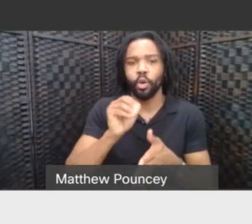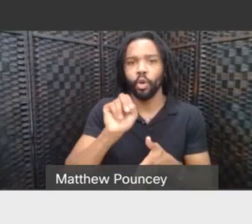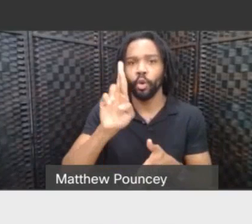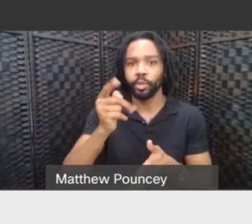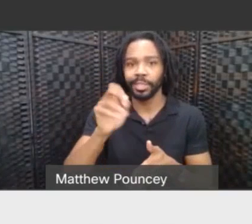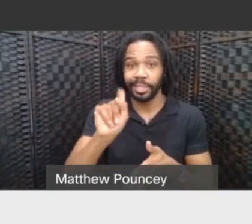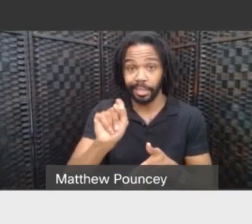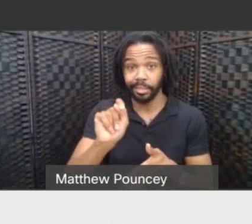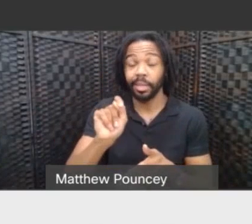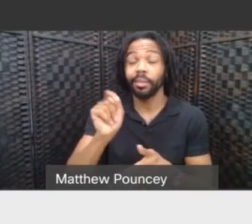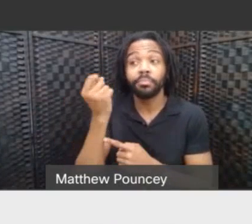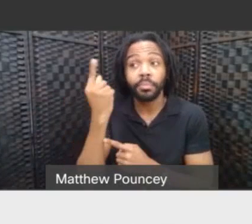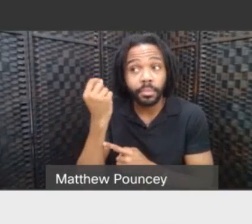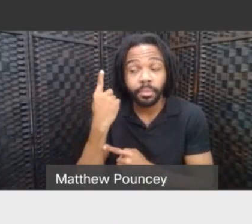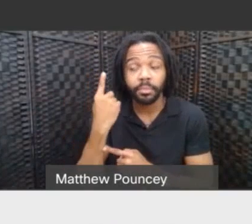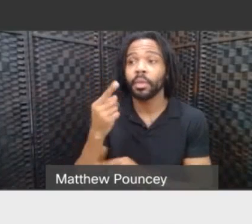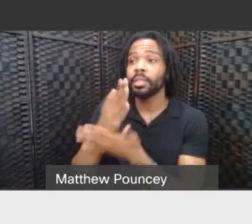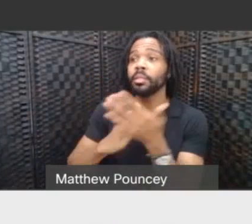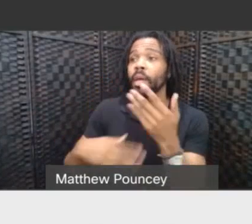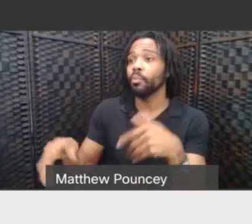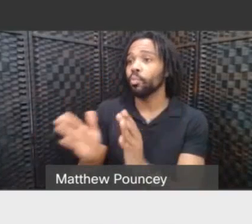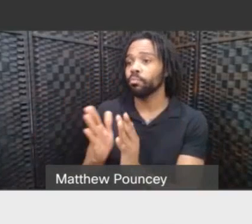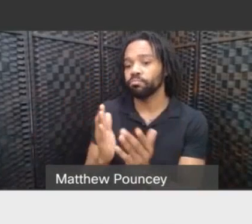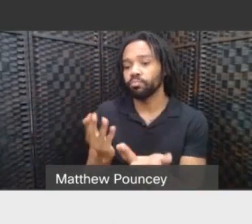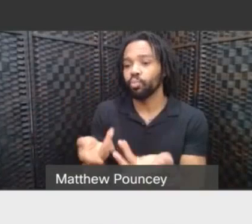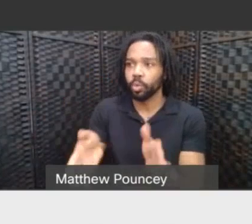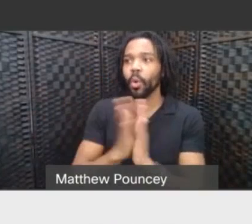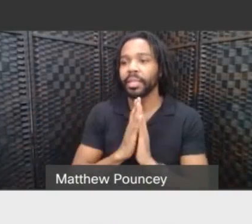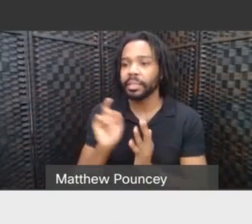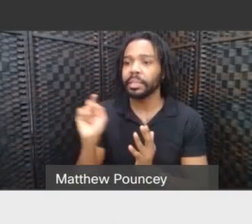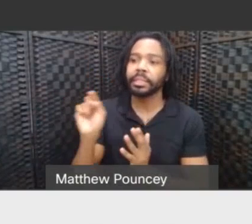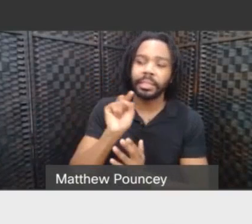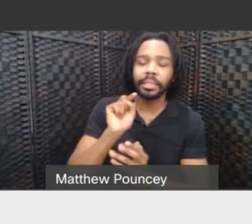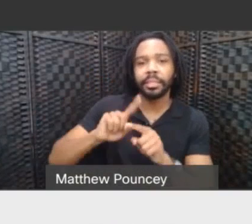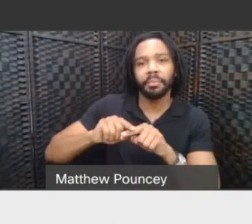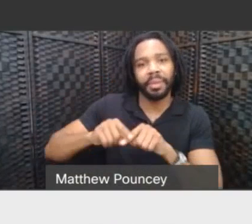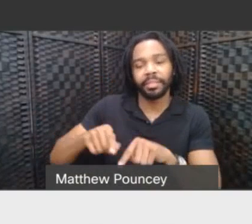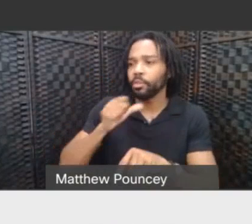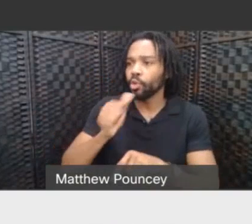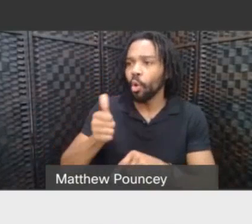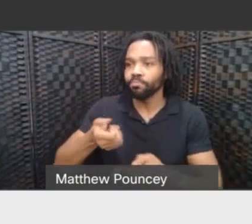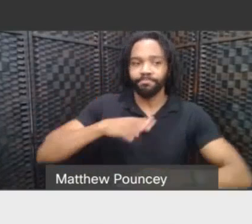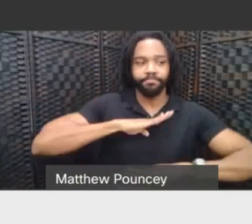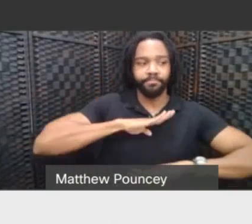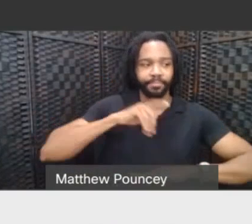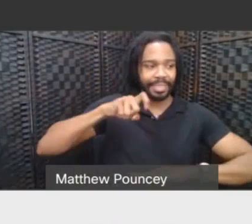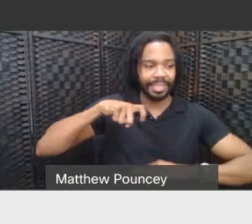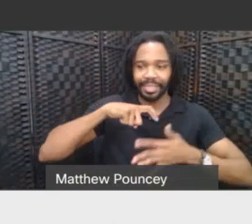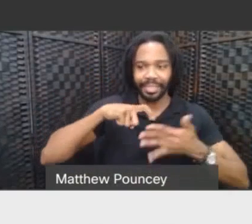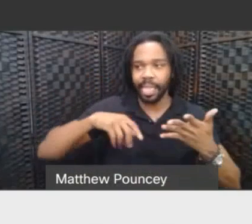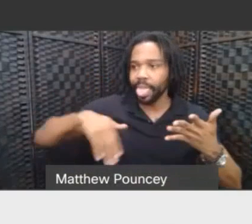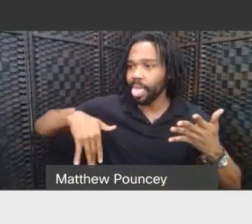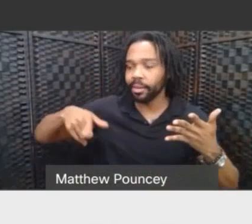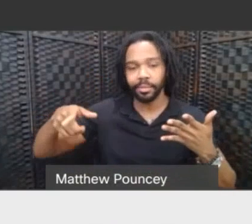there are some requests that don't meet the necessary. They haven't done all the steps